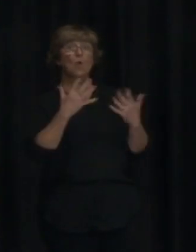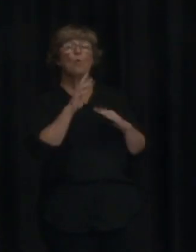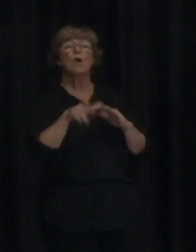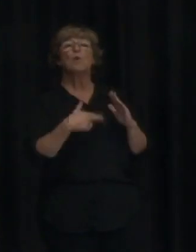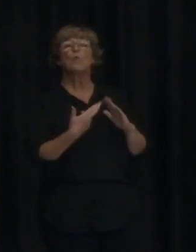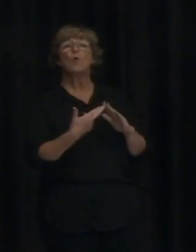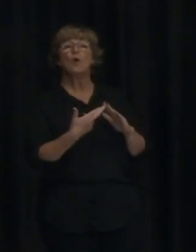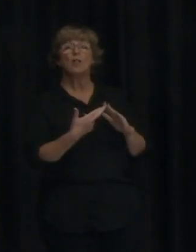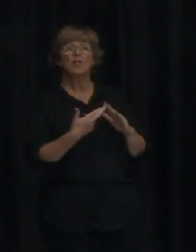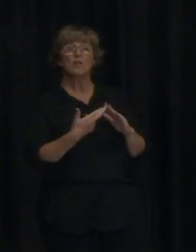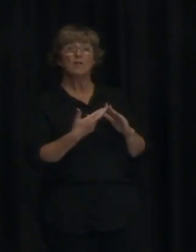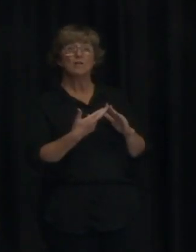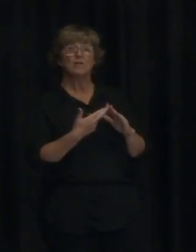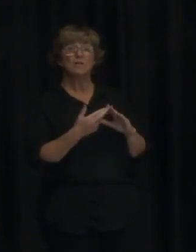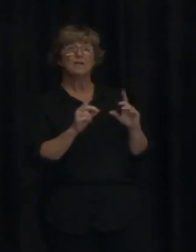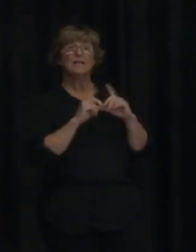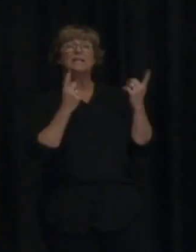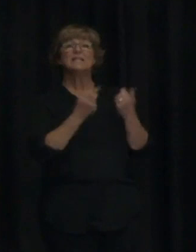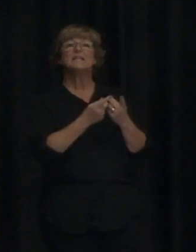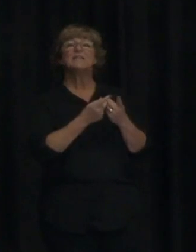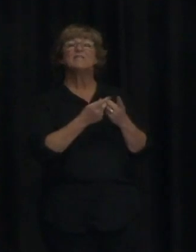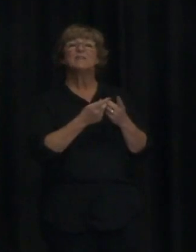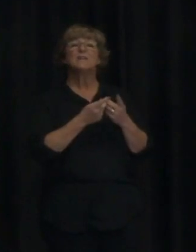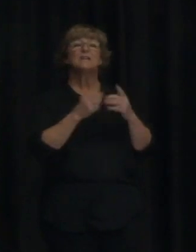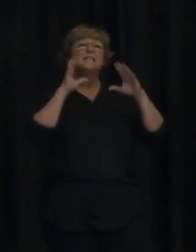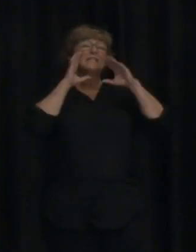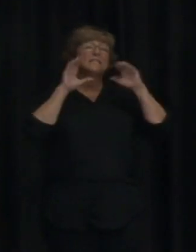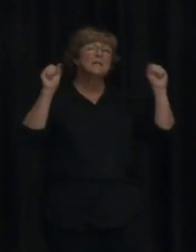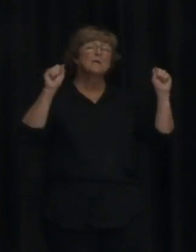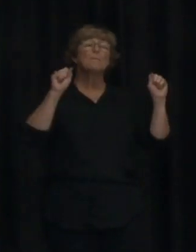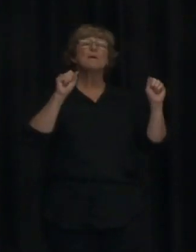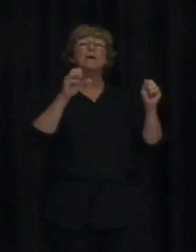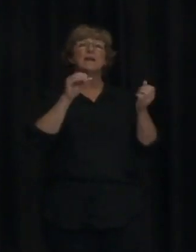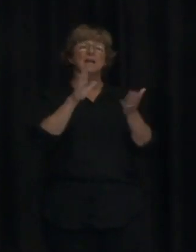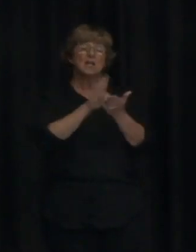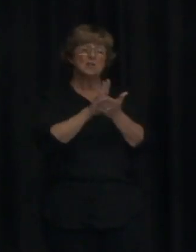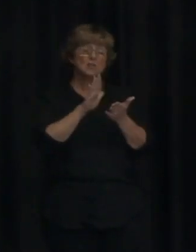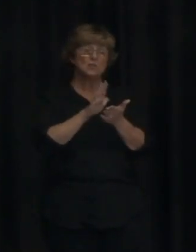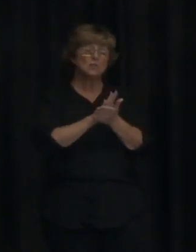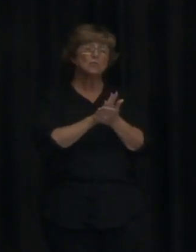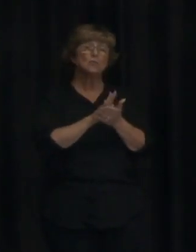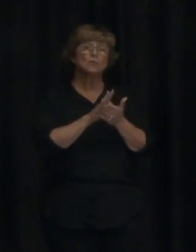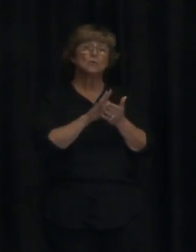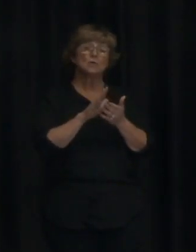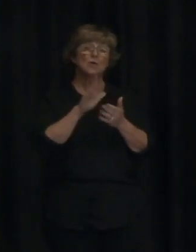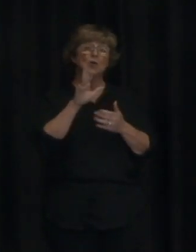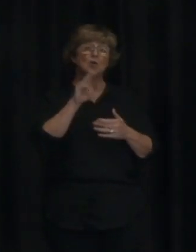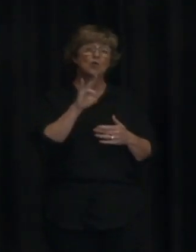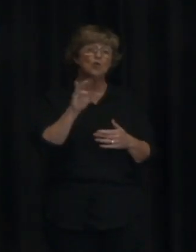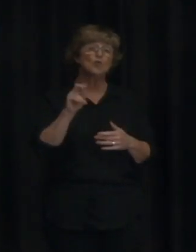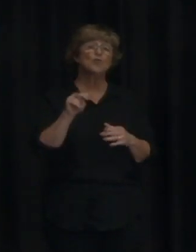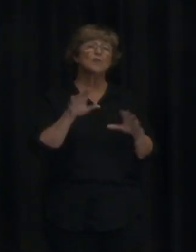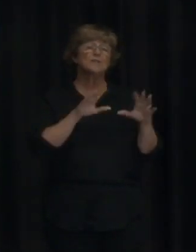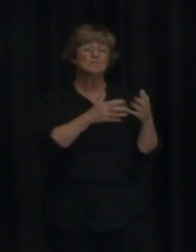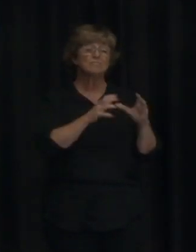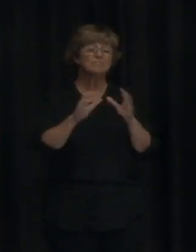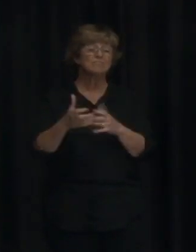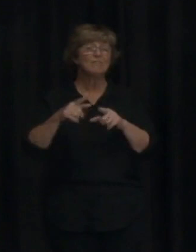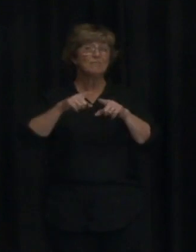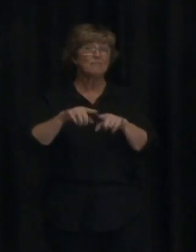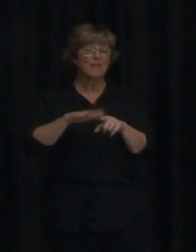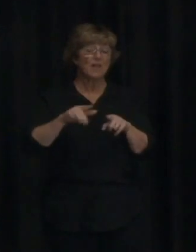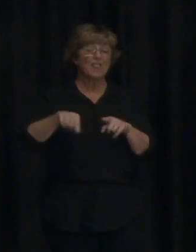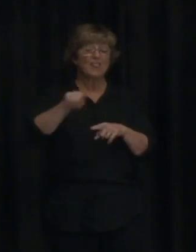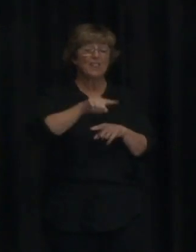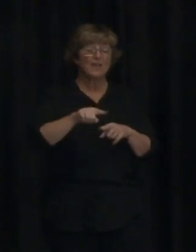any, have district superintendents and teachers unions played in helping negotiate this deal? Because obviously it will be dependent on them